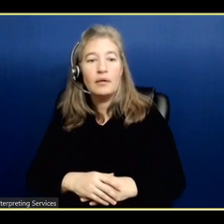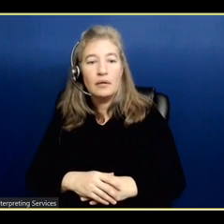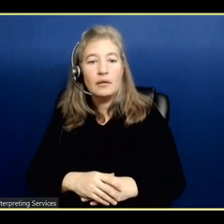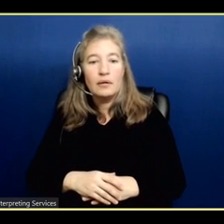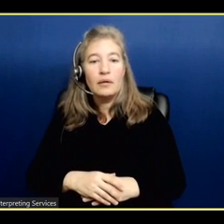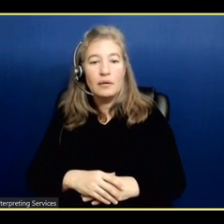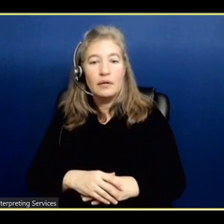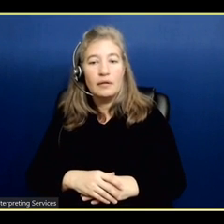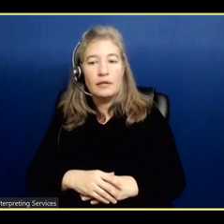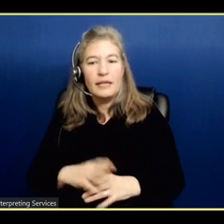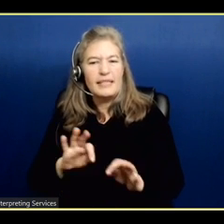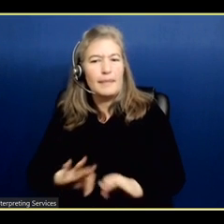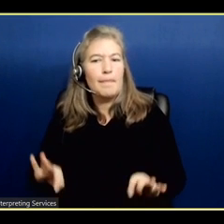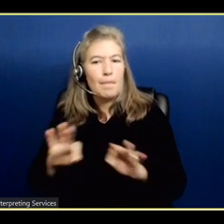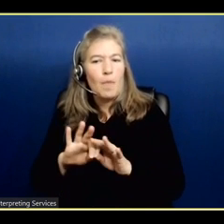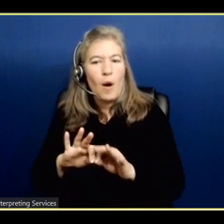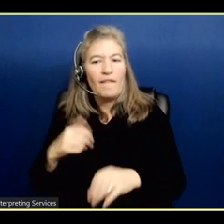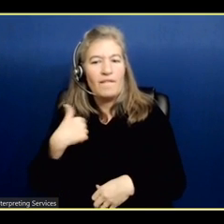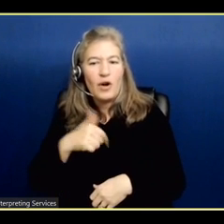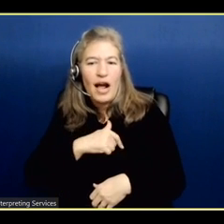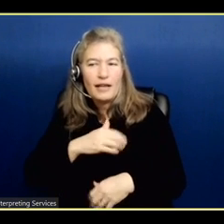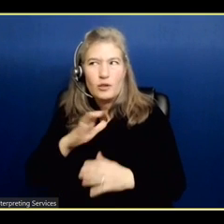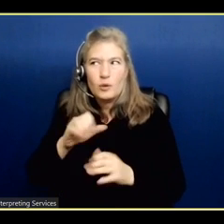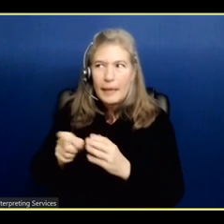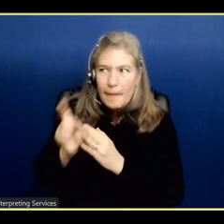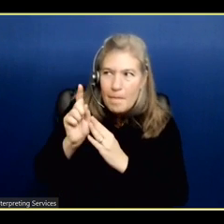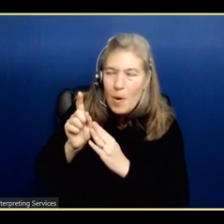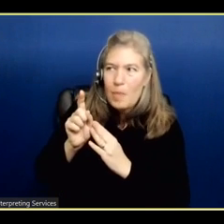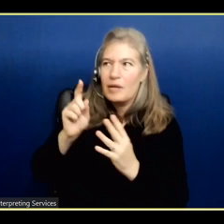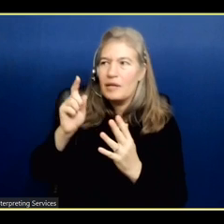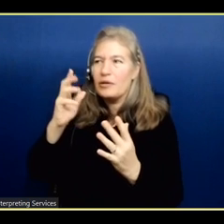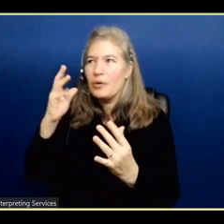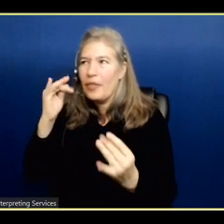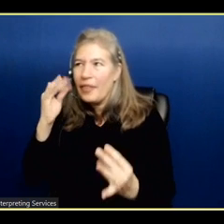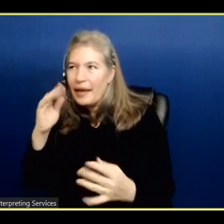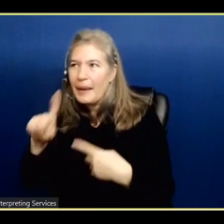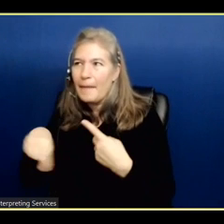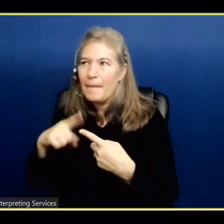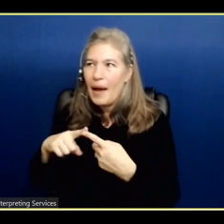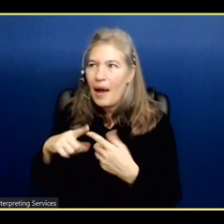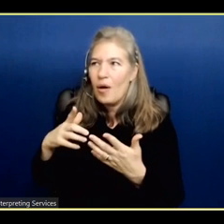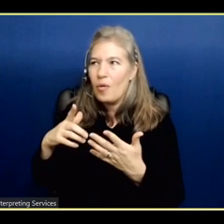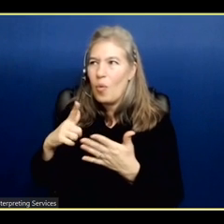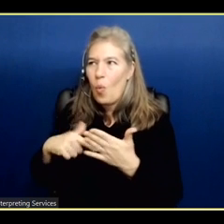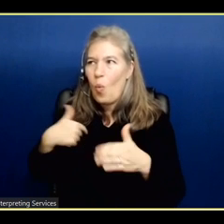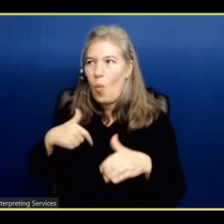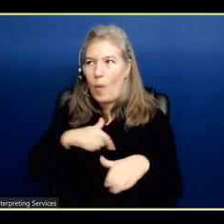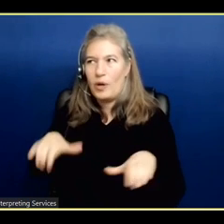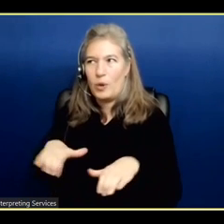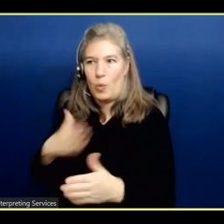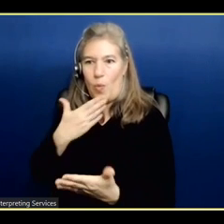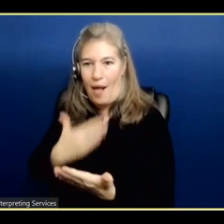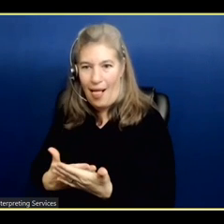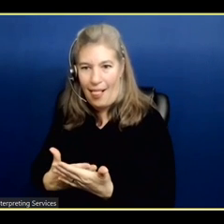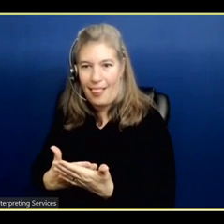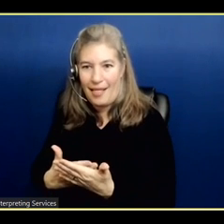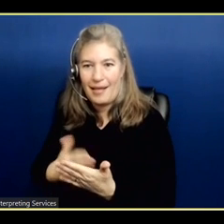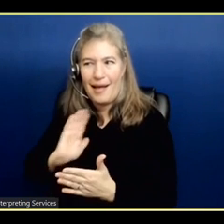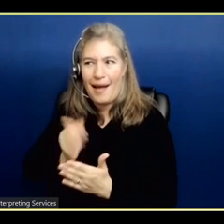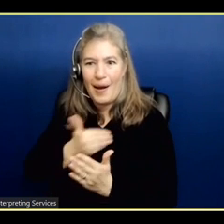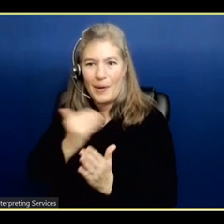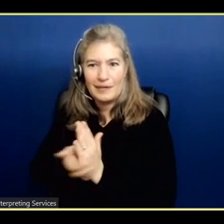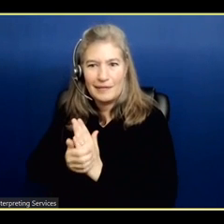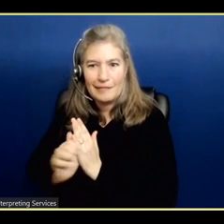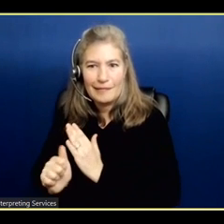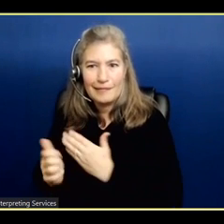Those relationships are at the core of everything we do. So ensuring that some of our funding deadlines